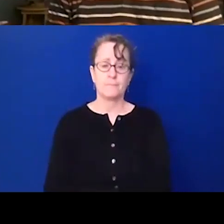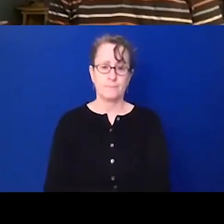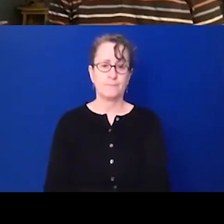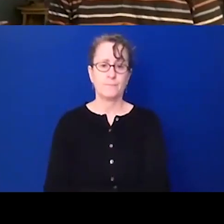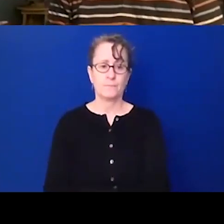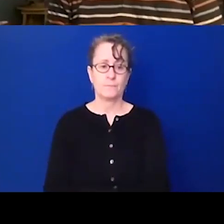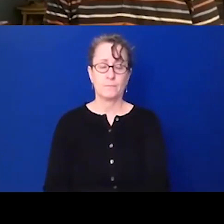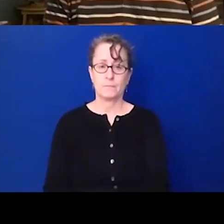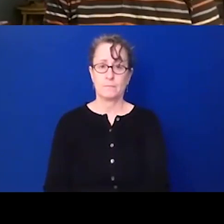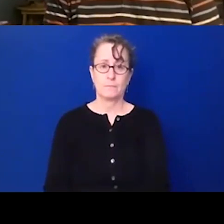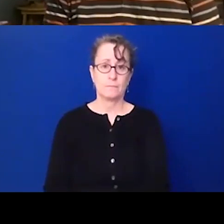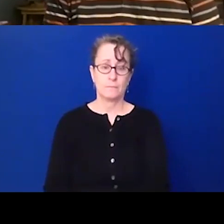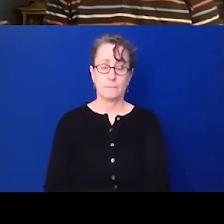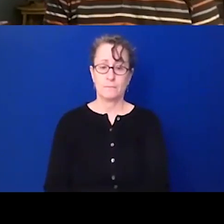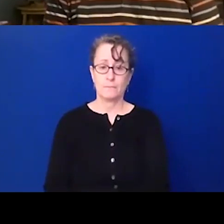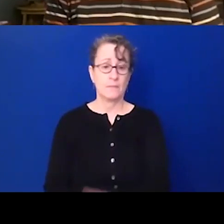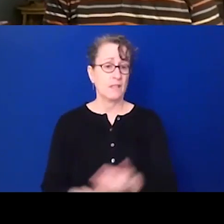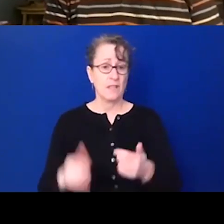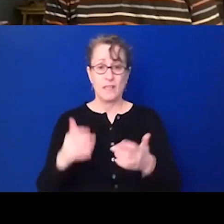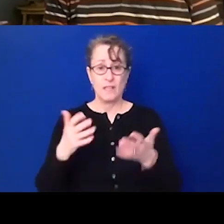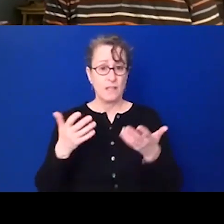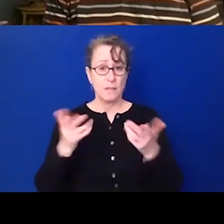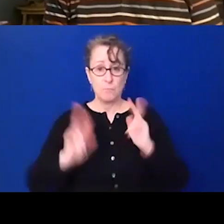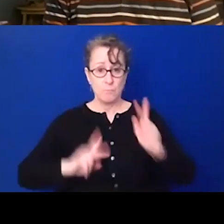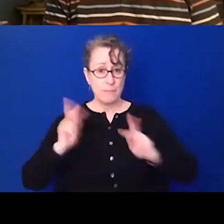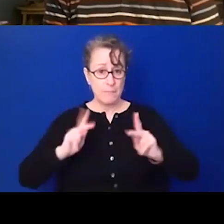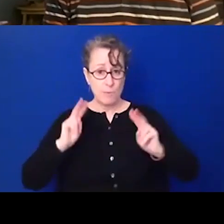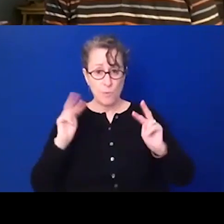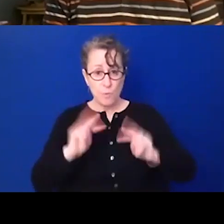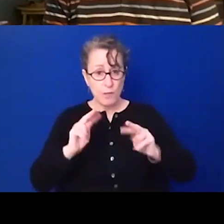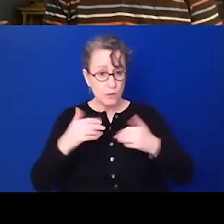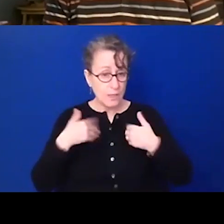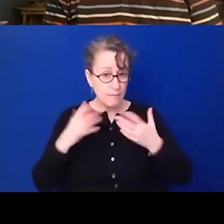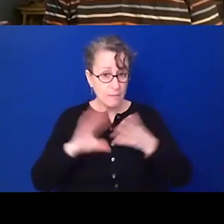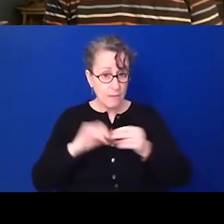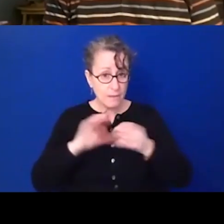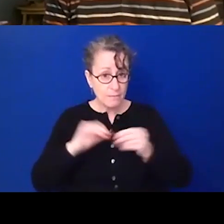there any comments from the public regarding the parking fund budget?